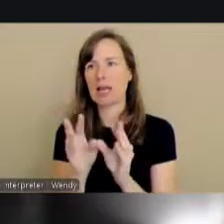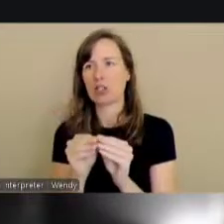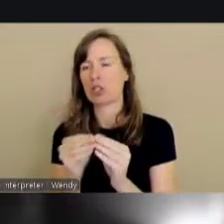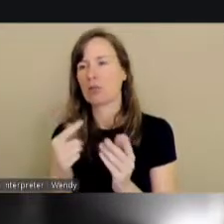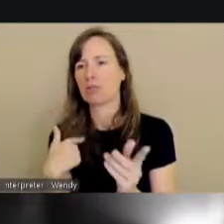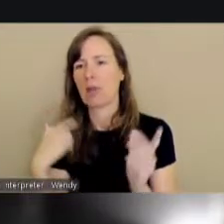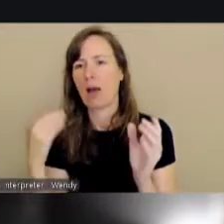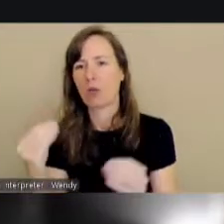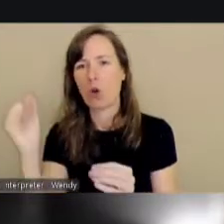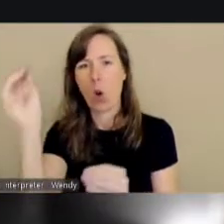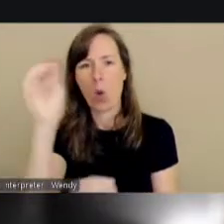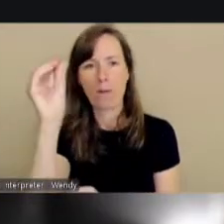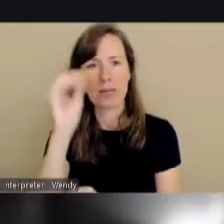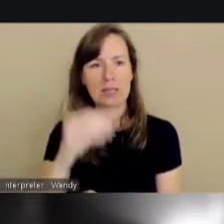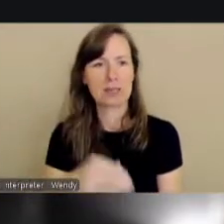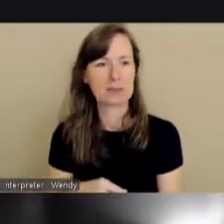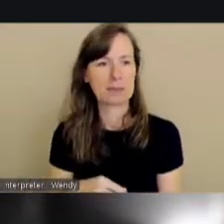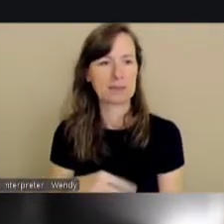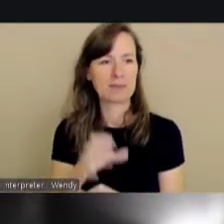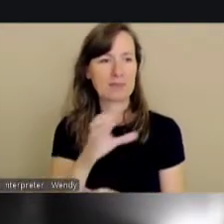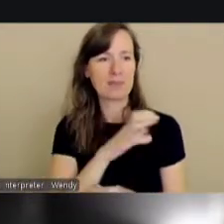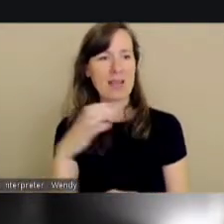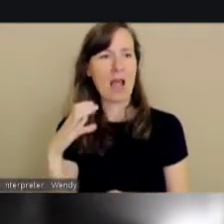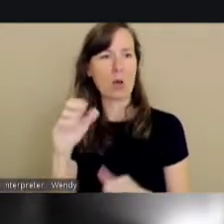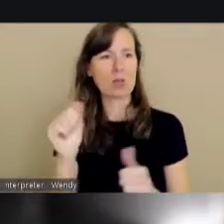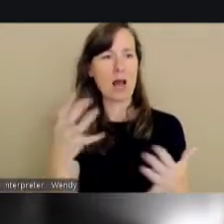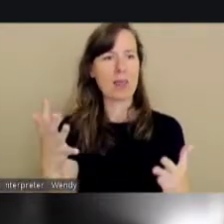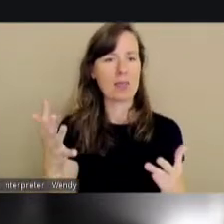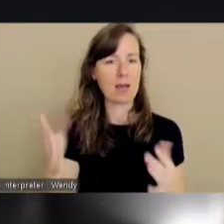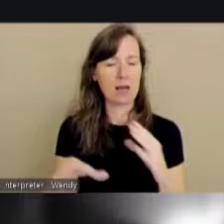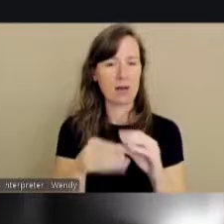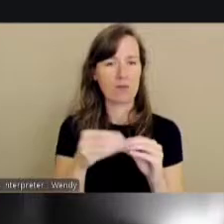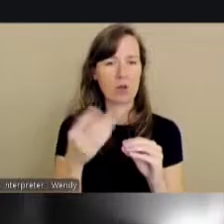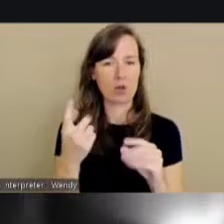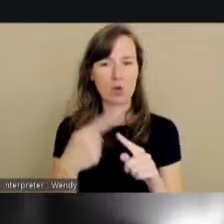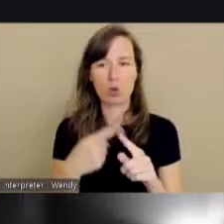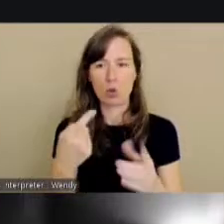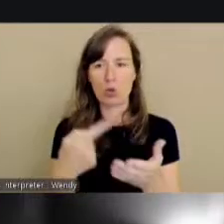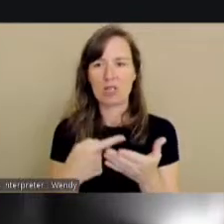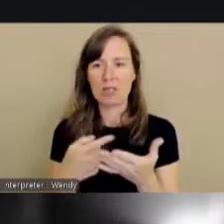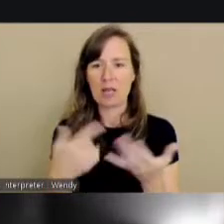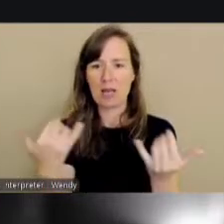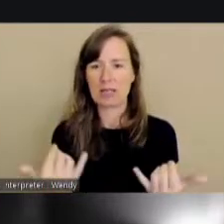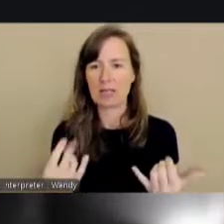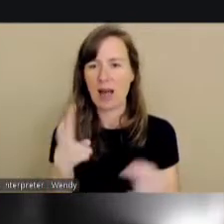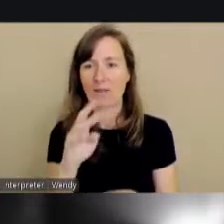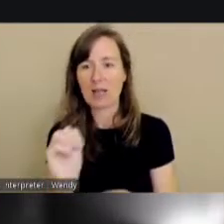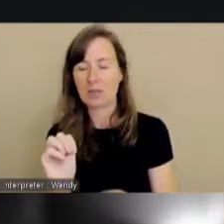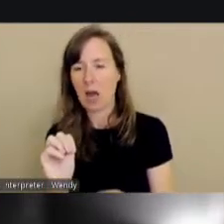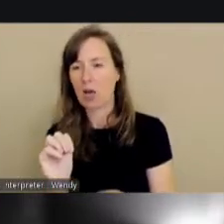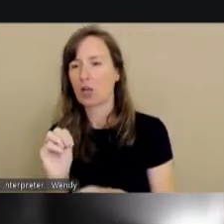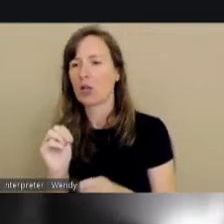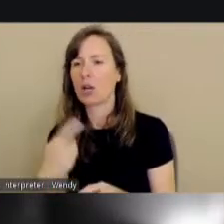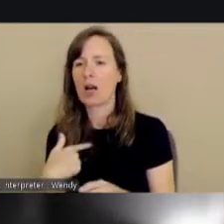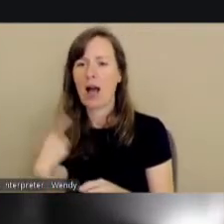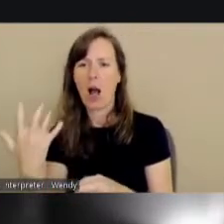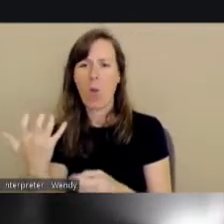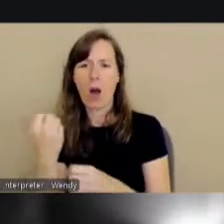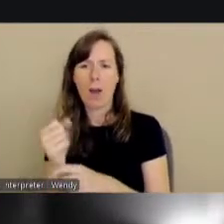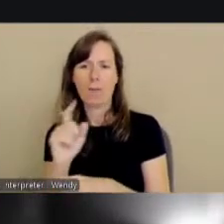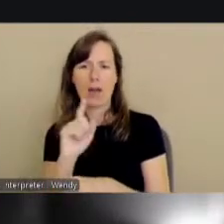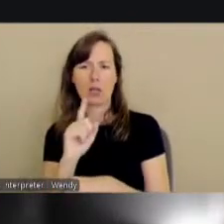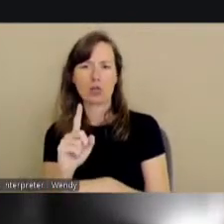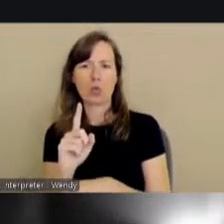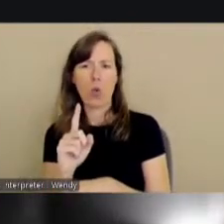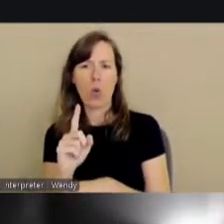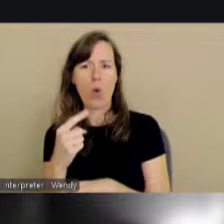opinion. Council, is there anything further you would like to discuss tonight? Vice Mayor, is your hand up? Yeah, I just want to make sure,